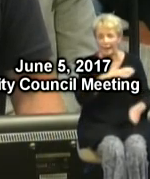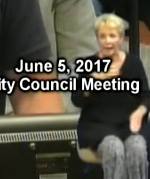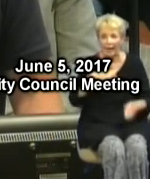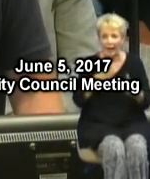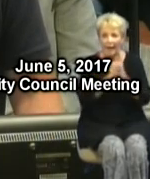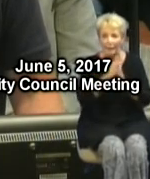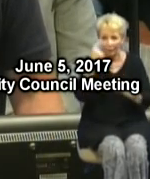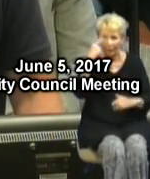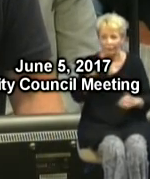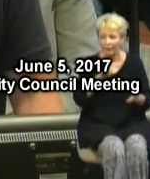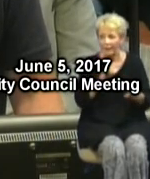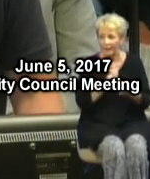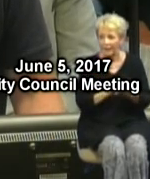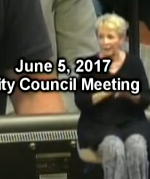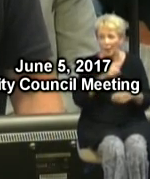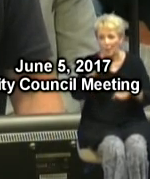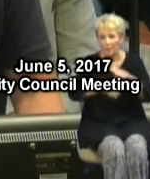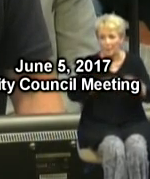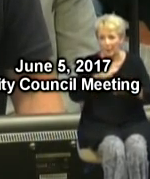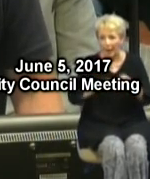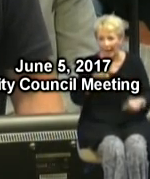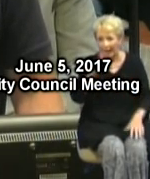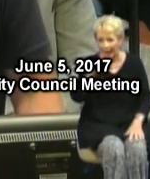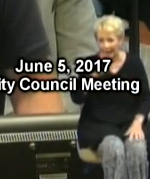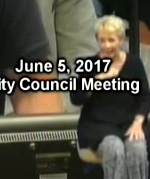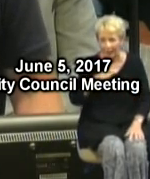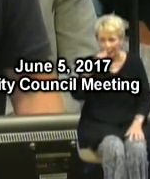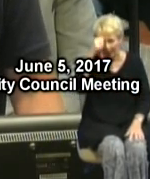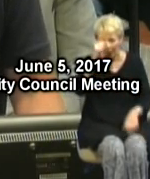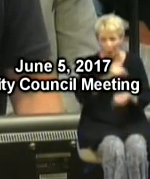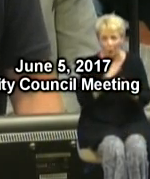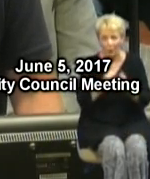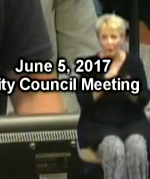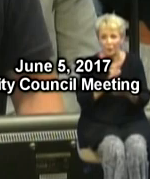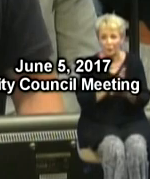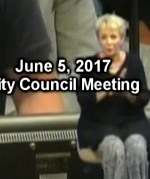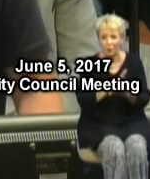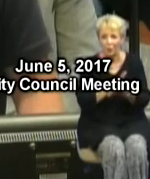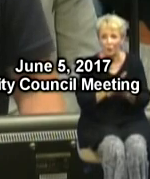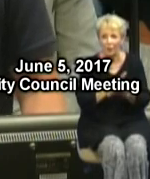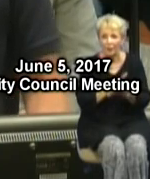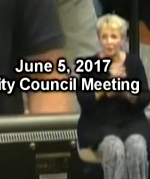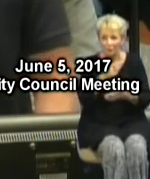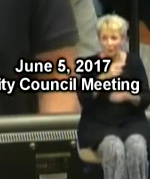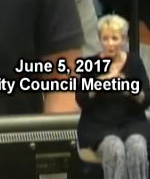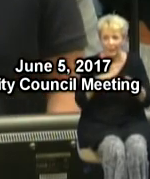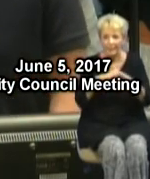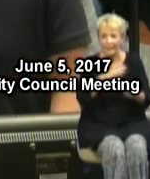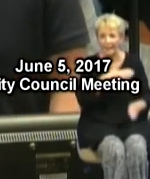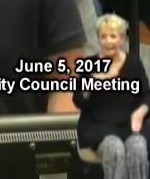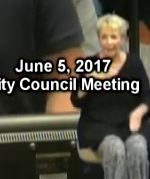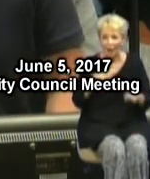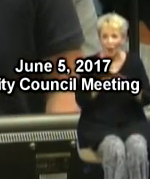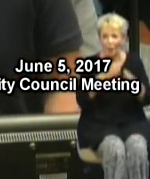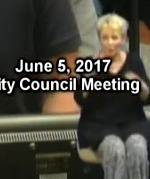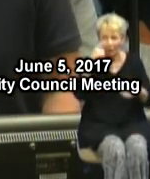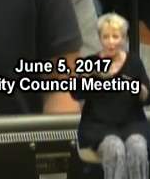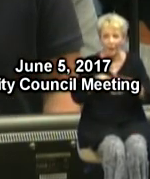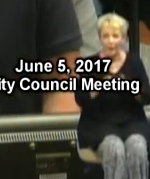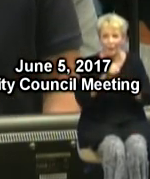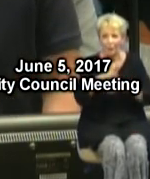for bike lanes. And I can remember working with the school first and then city council hoping for an indoor swimming